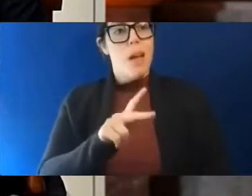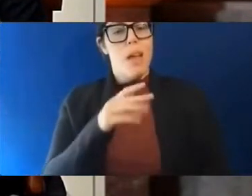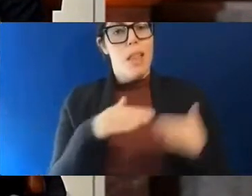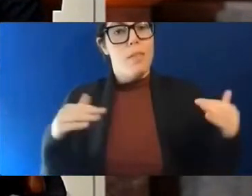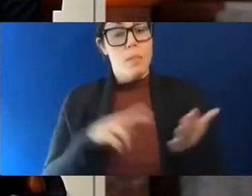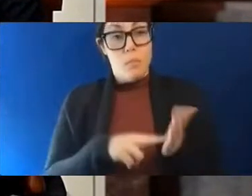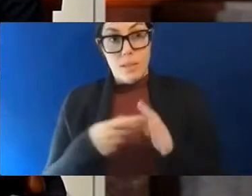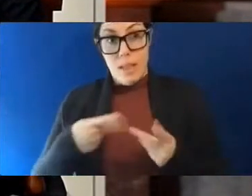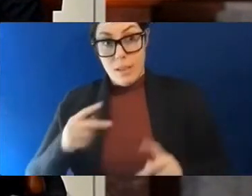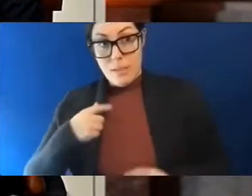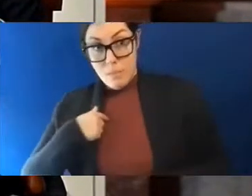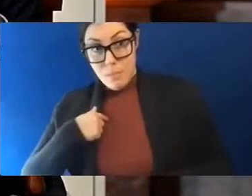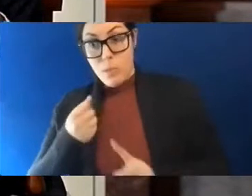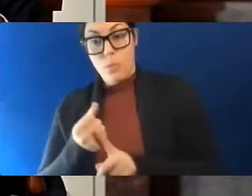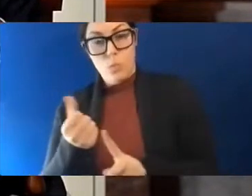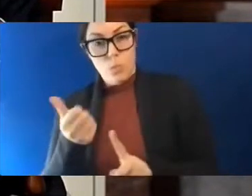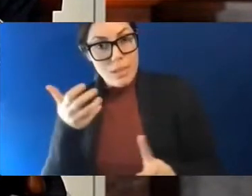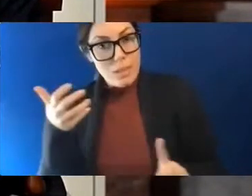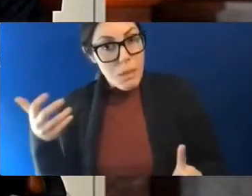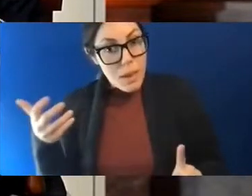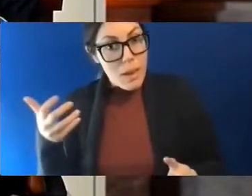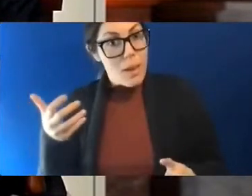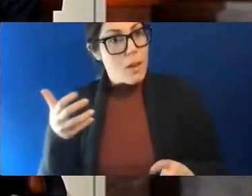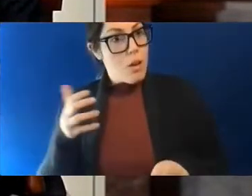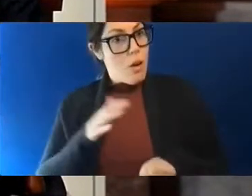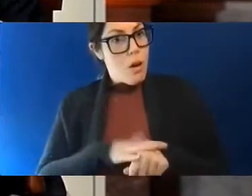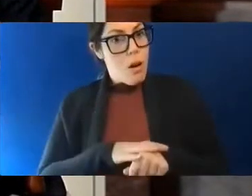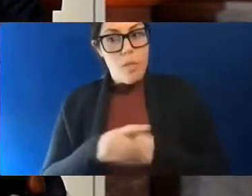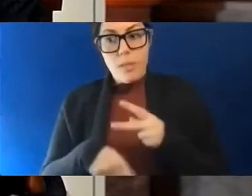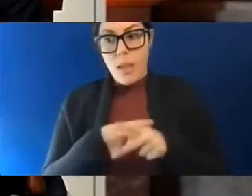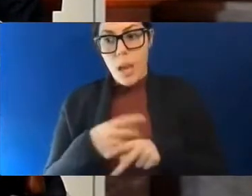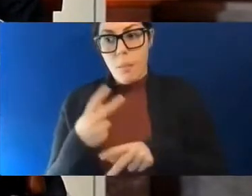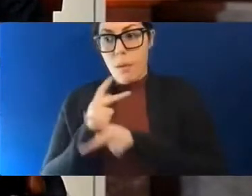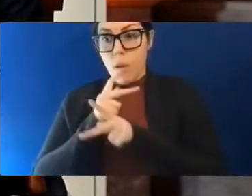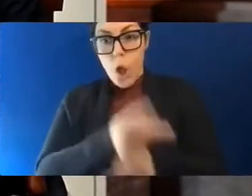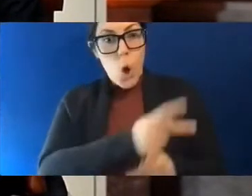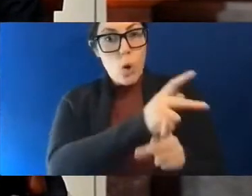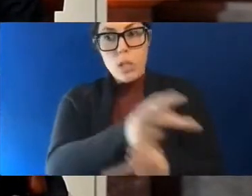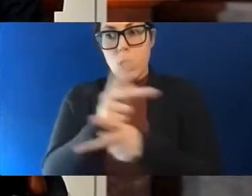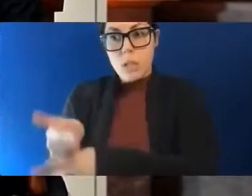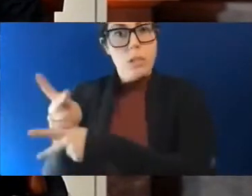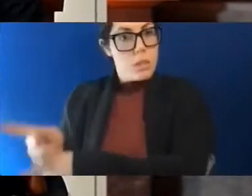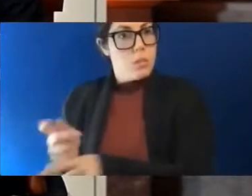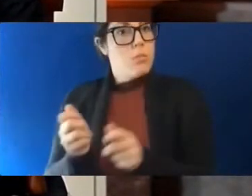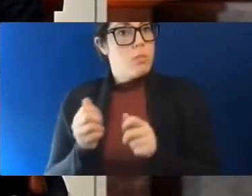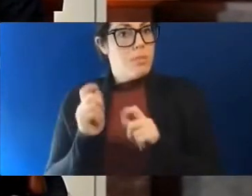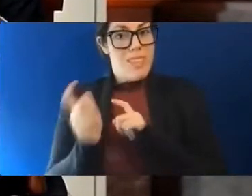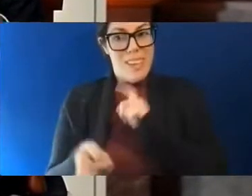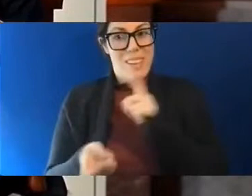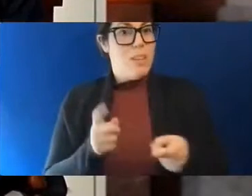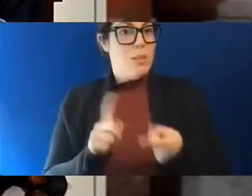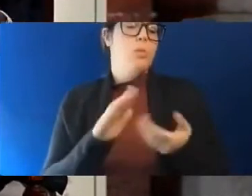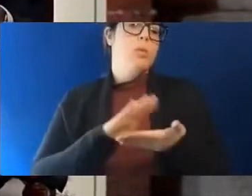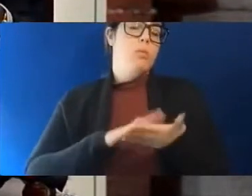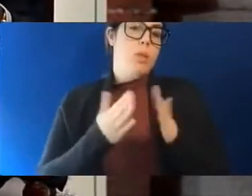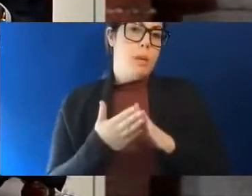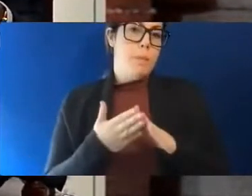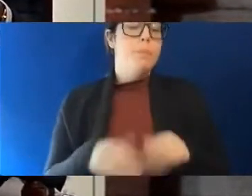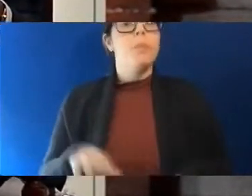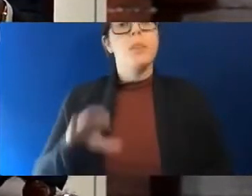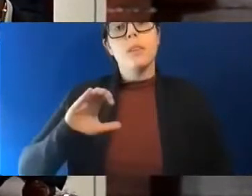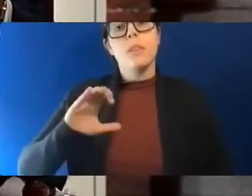will allow me to expand on the kind of loans that I'm doing in the community.